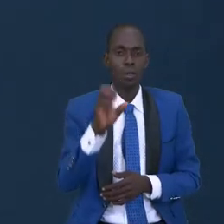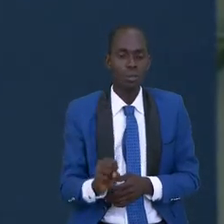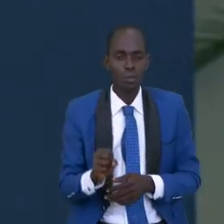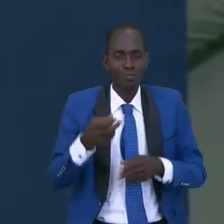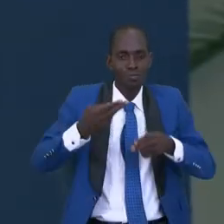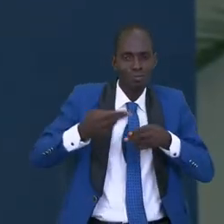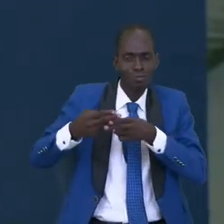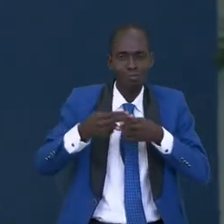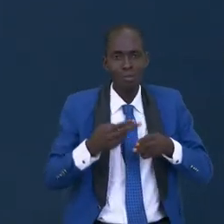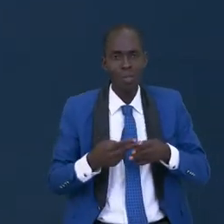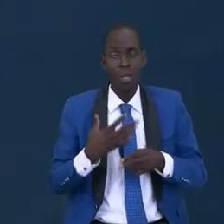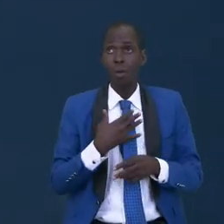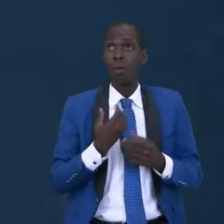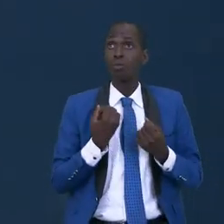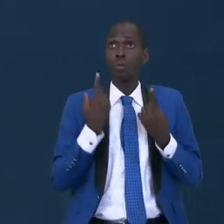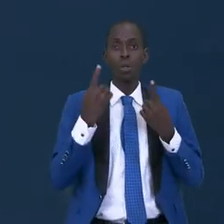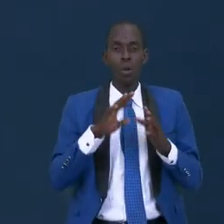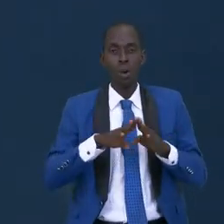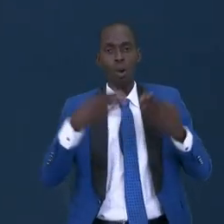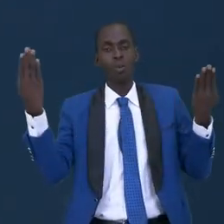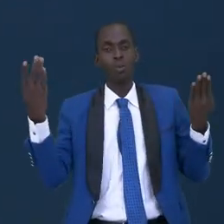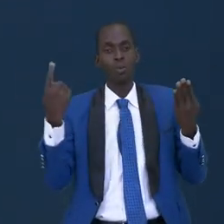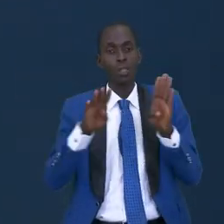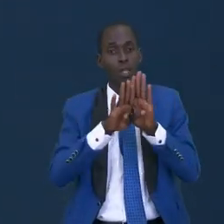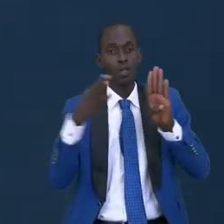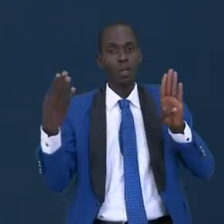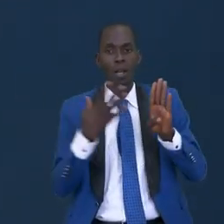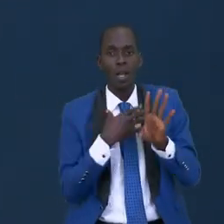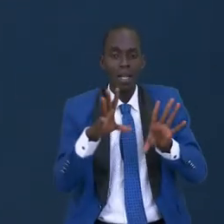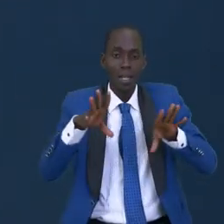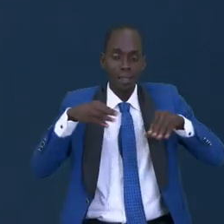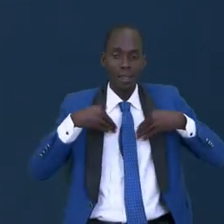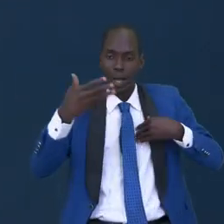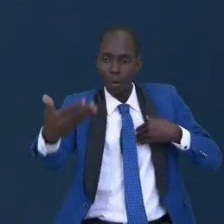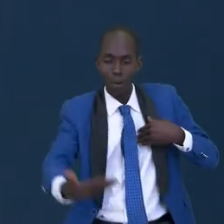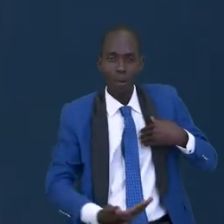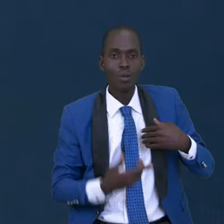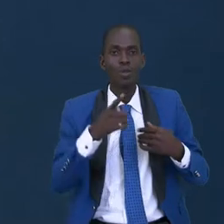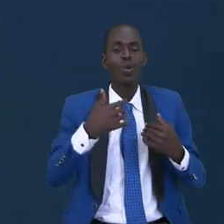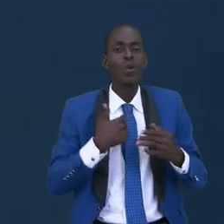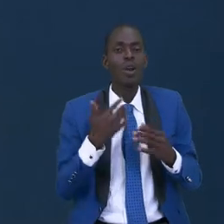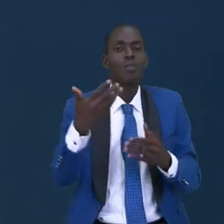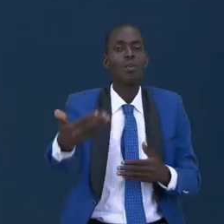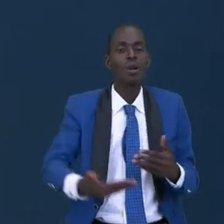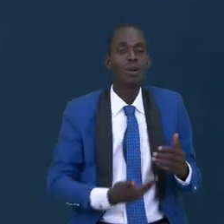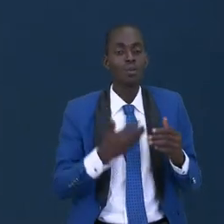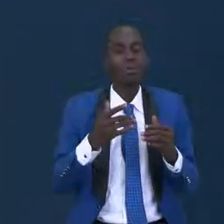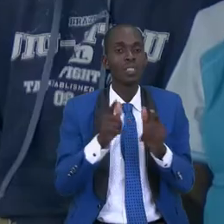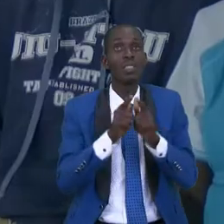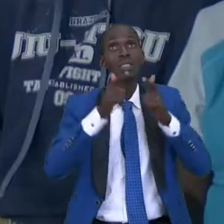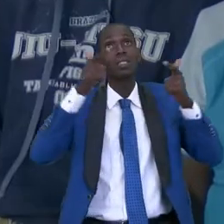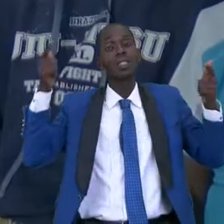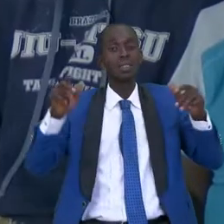the door and you receive him. Great national blessings will come upon your